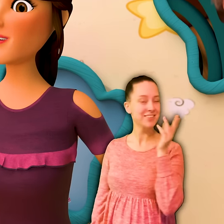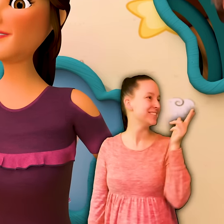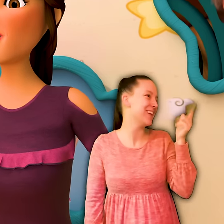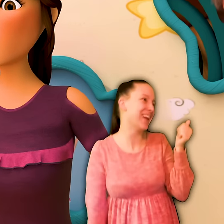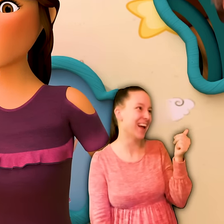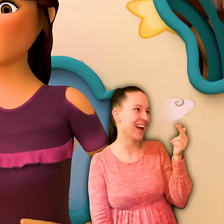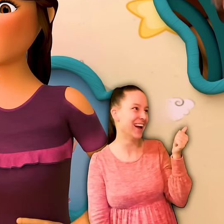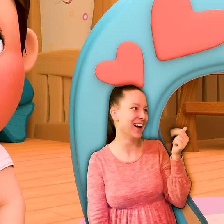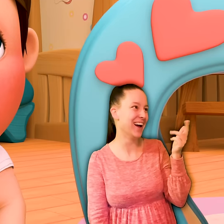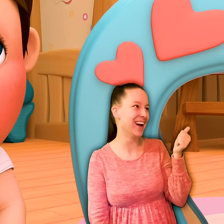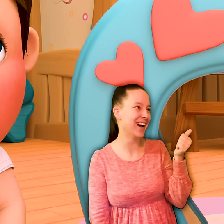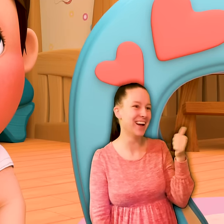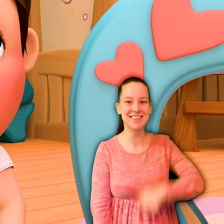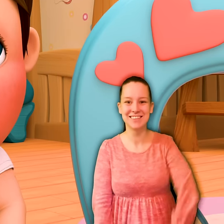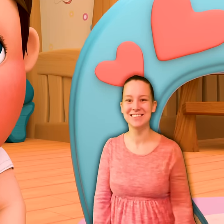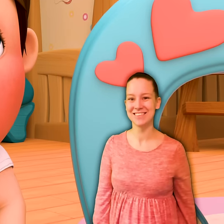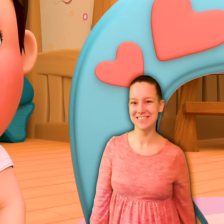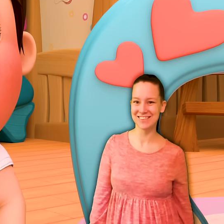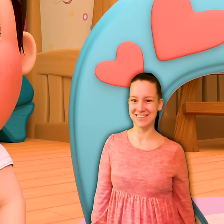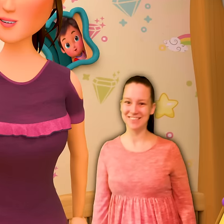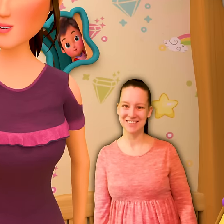open your mouth